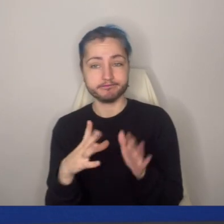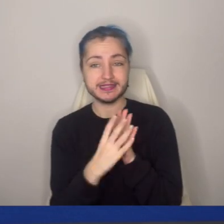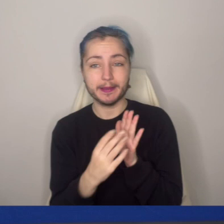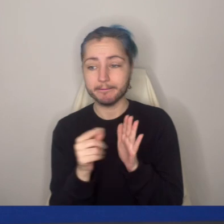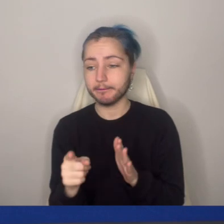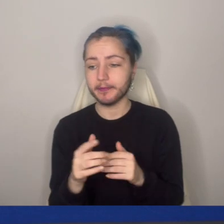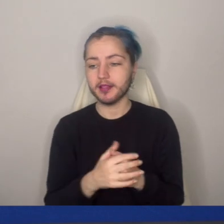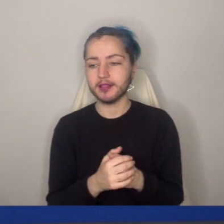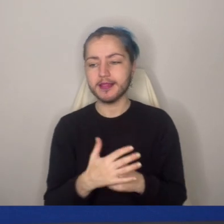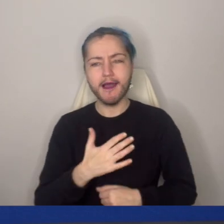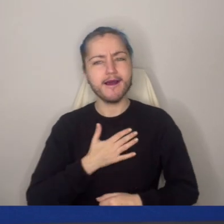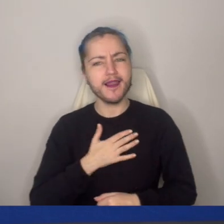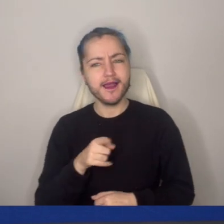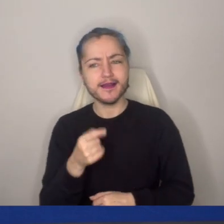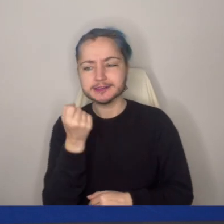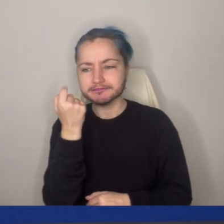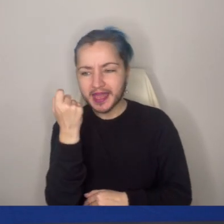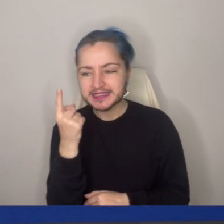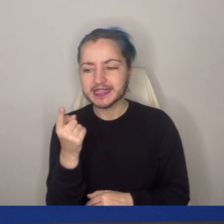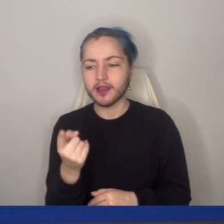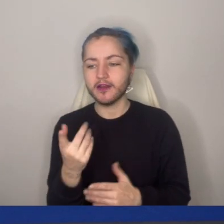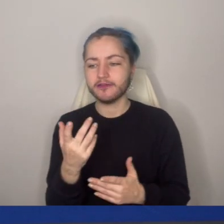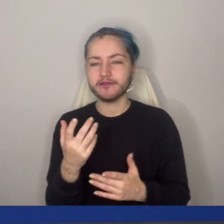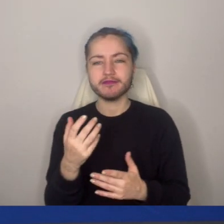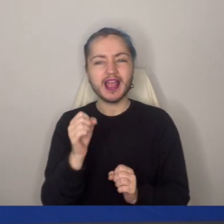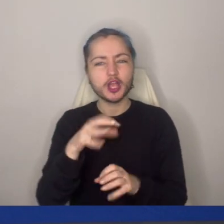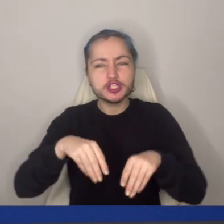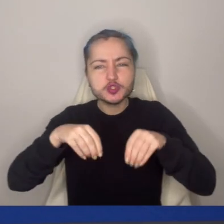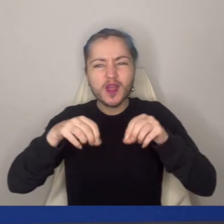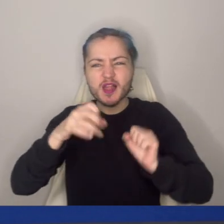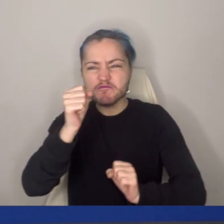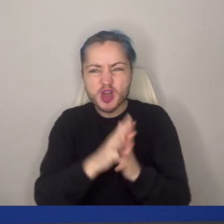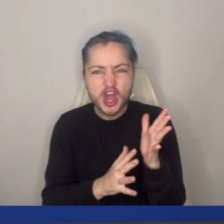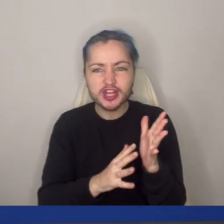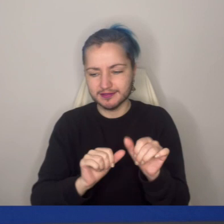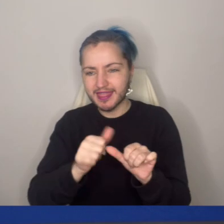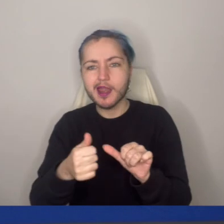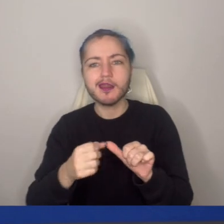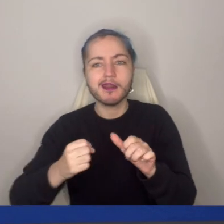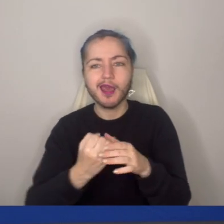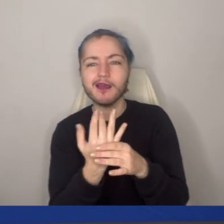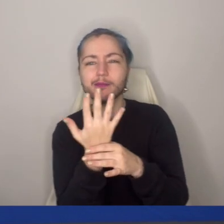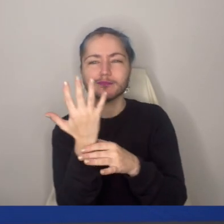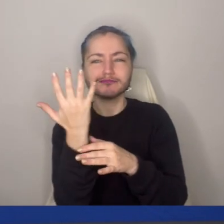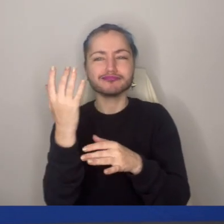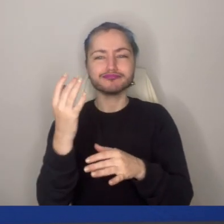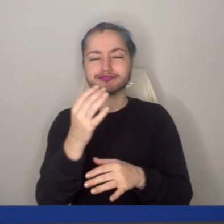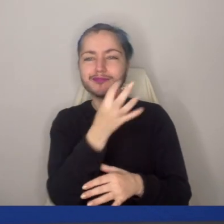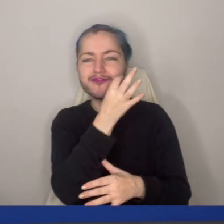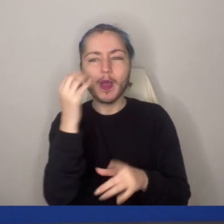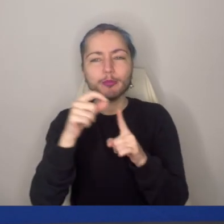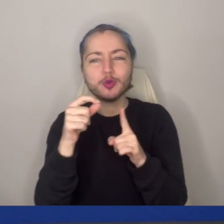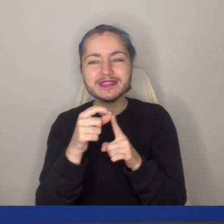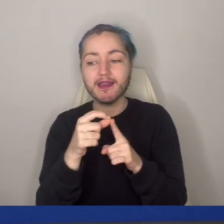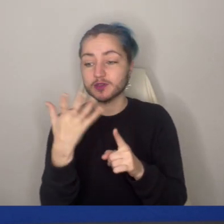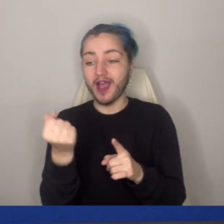kind of like this idea of this burnt soil that the protea is growing from. So I have this basis of the soil that I used as the water, and